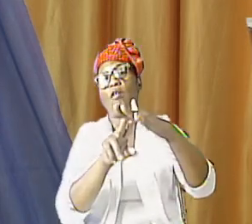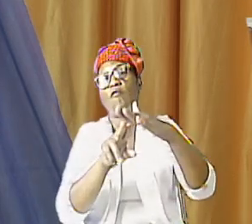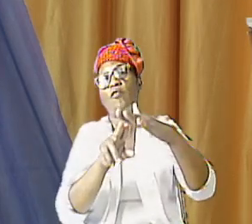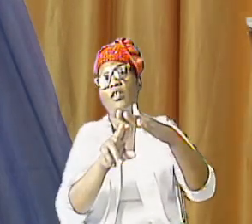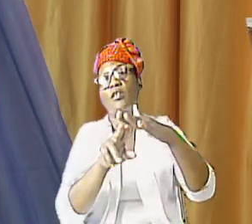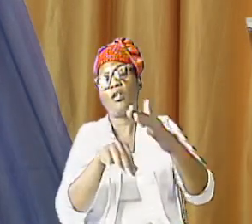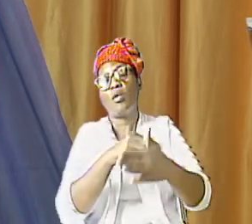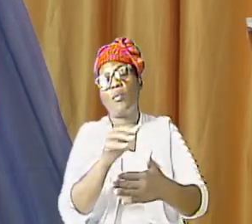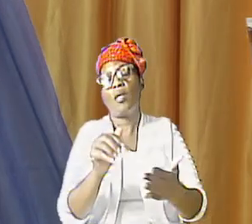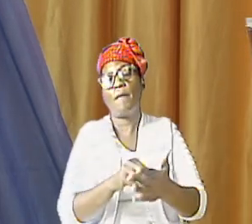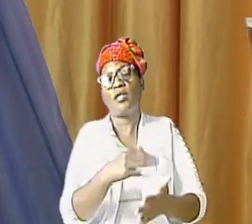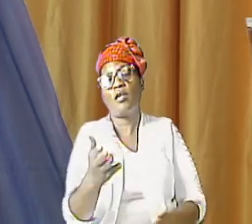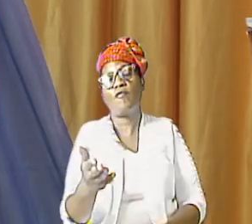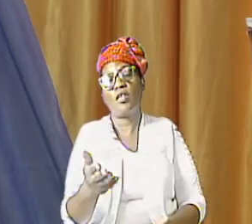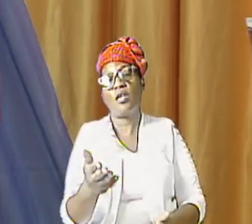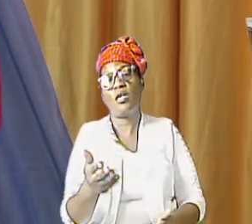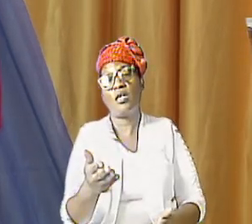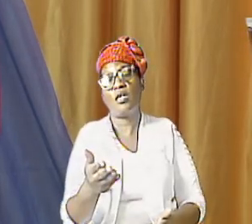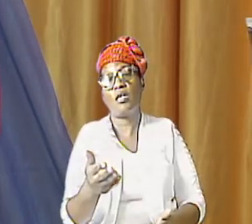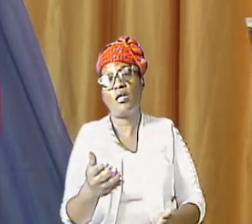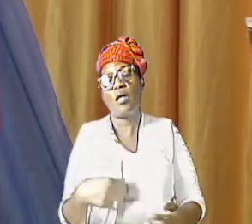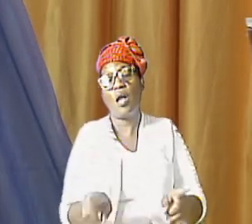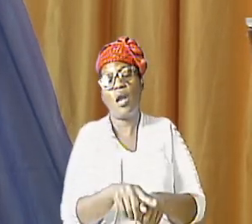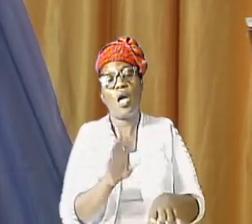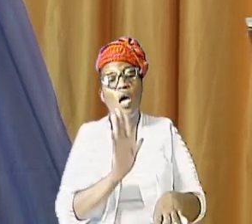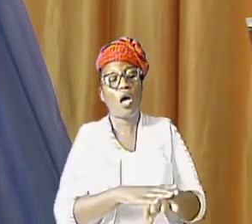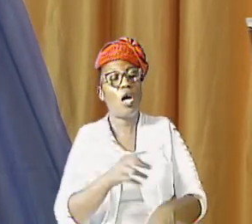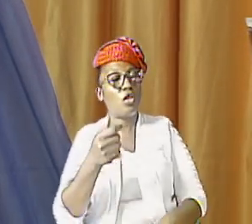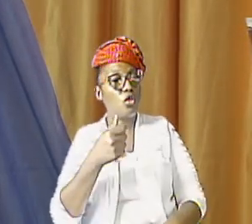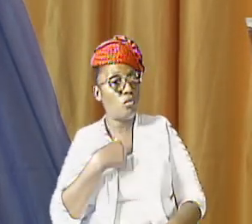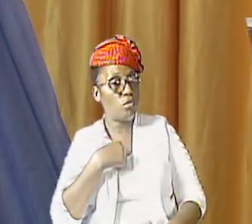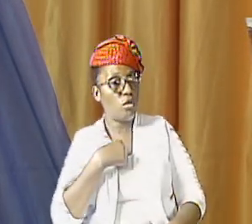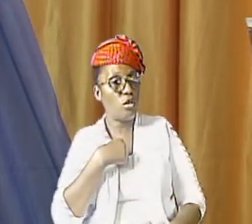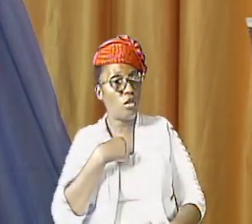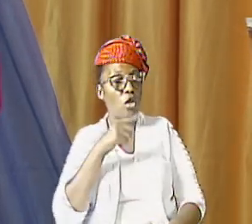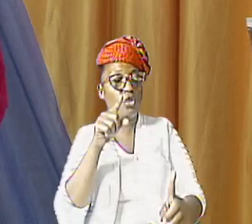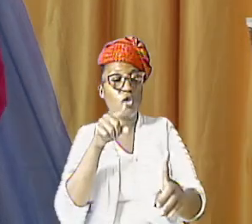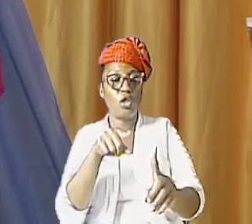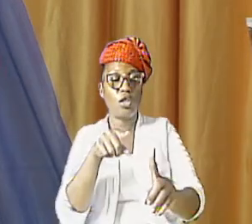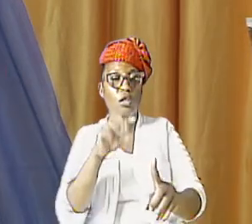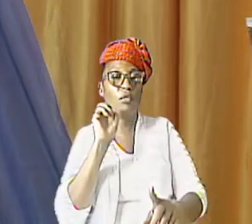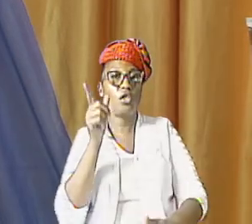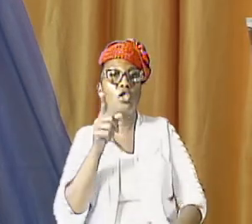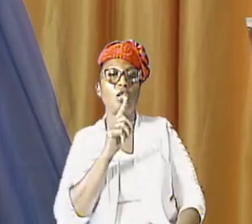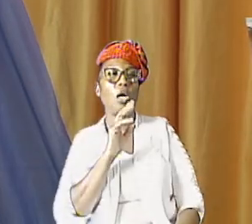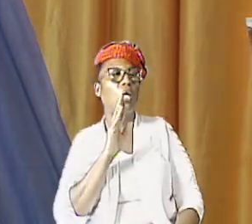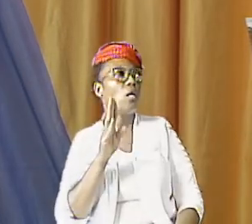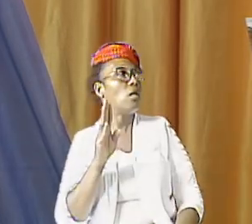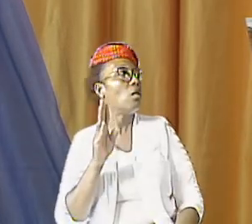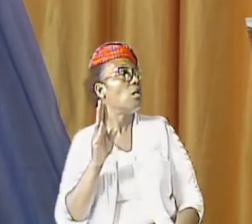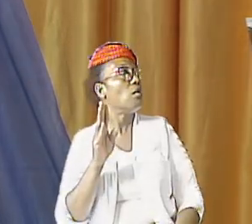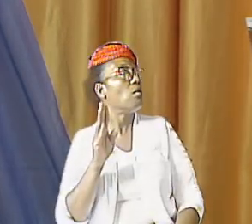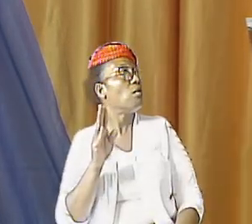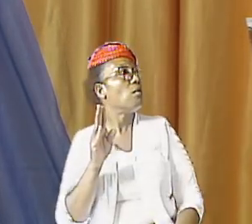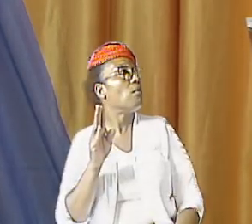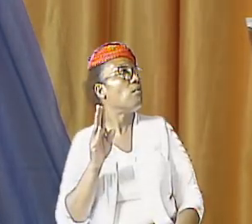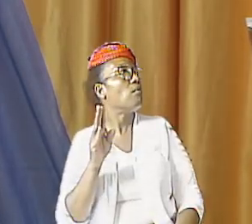midst of thee, of thy brethren, like unto me, unto him shall he